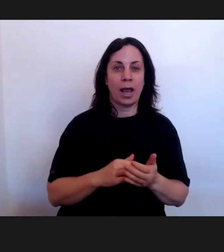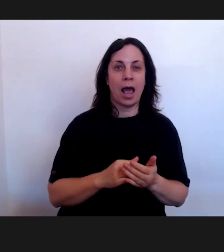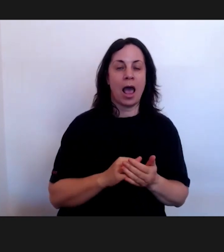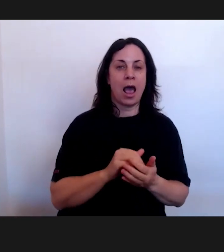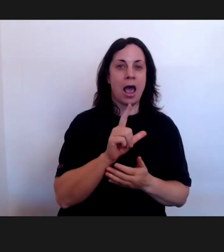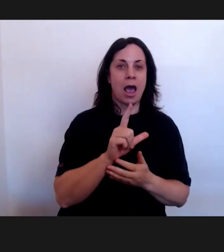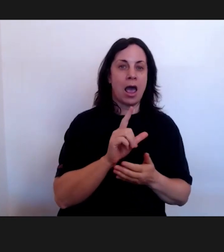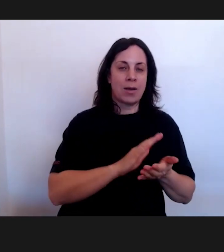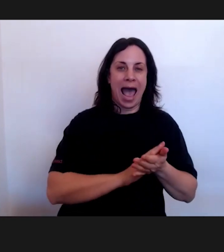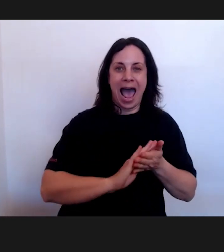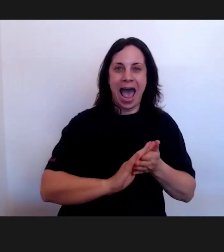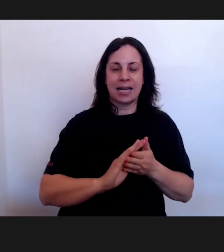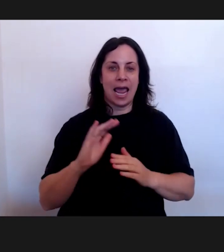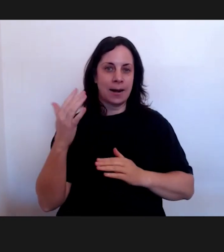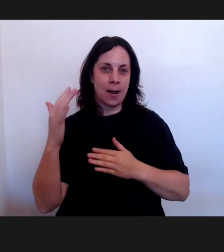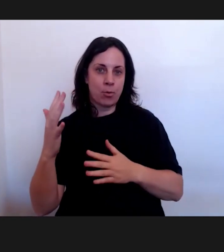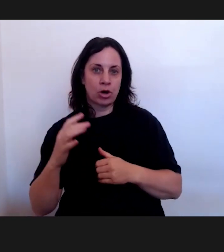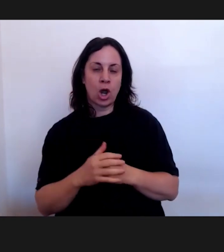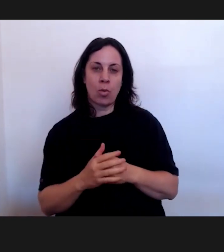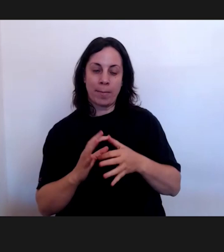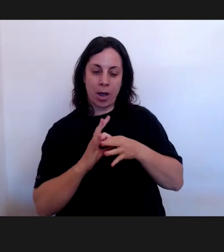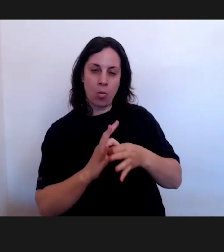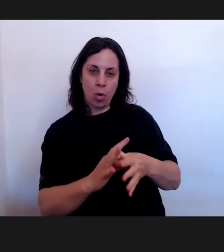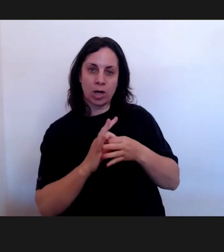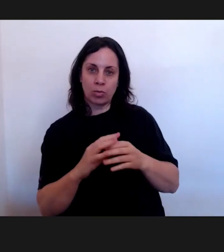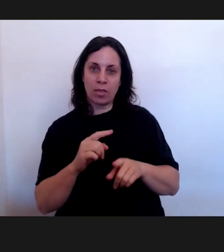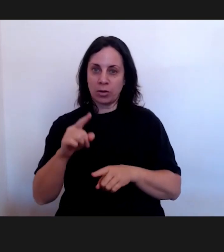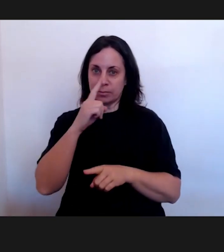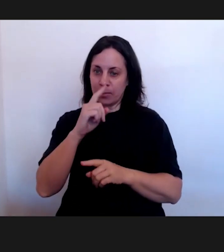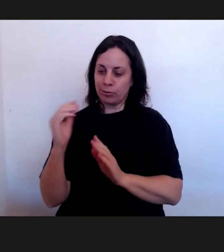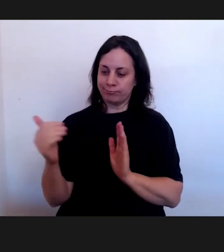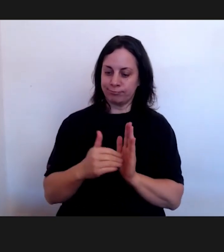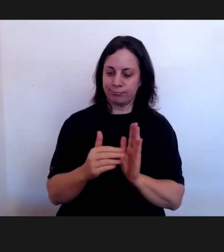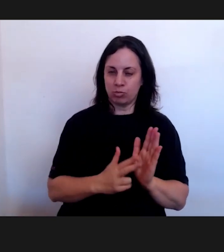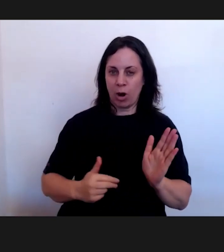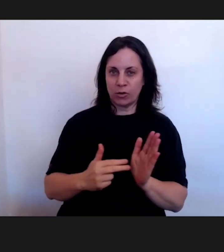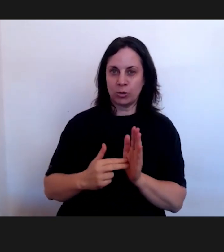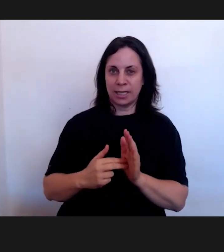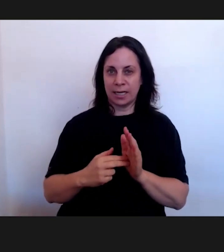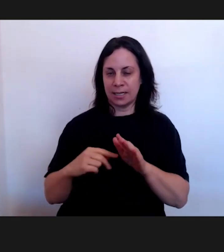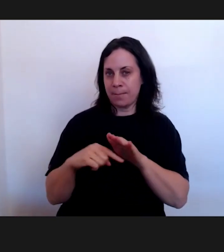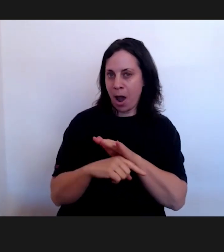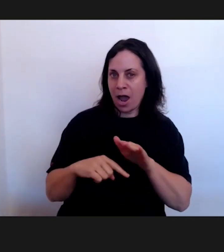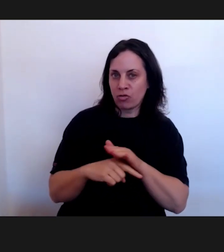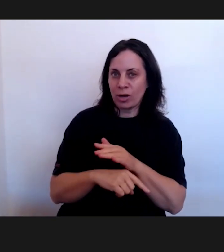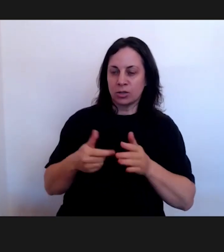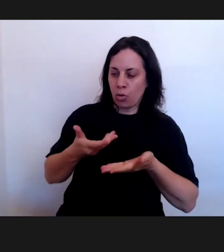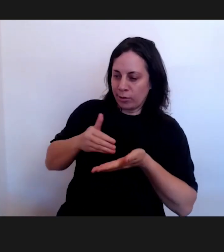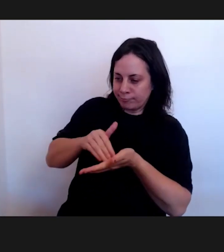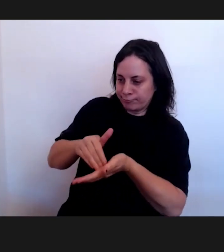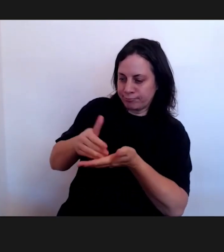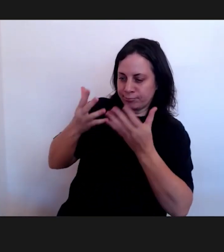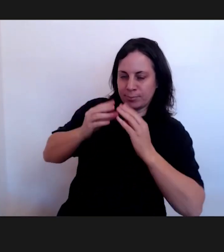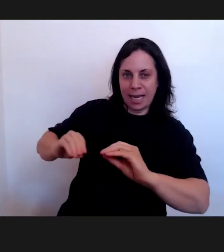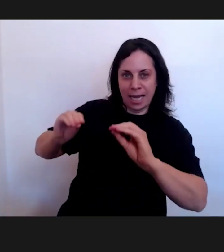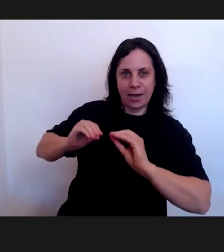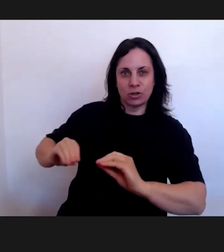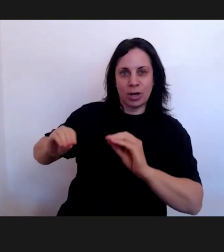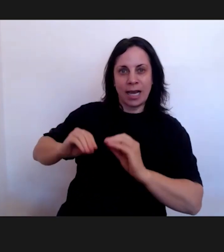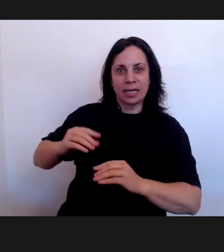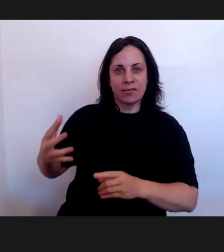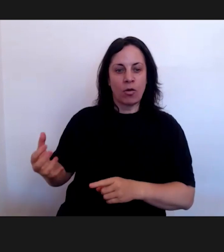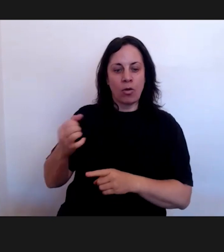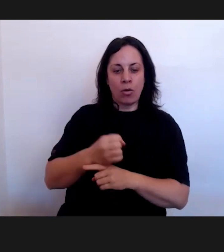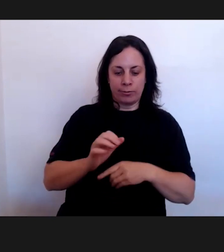working with former refugees and migrants in this offering education while helping them with the resettlement